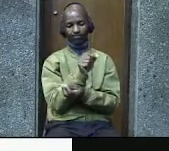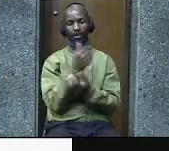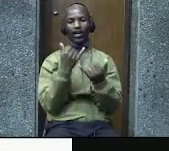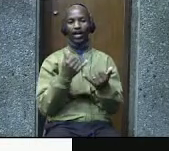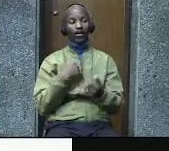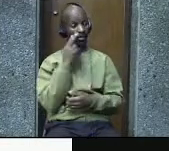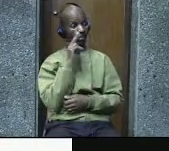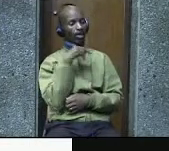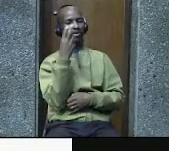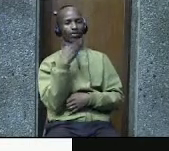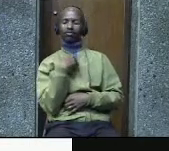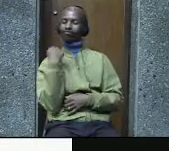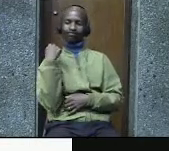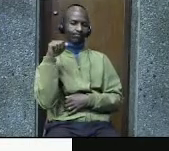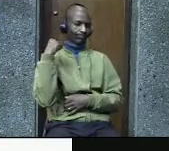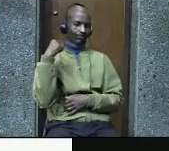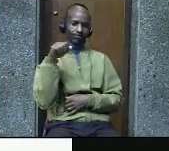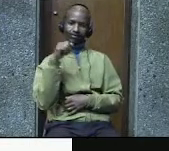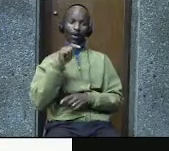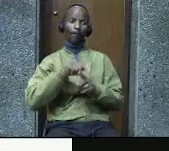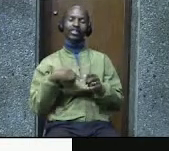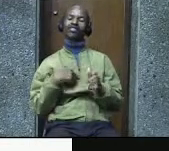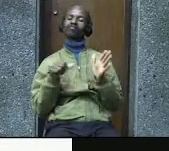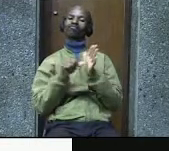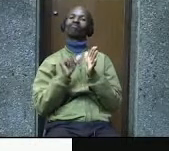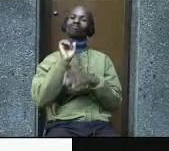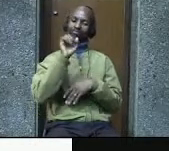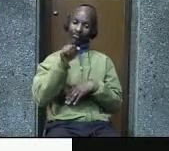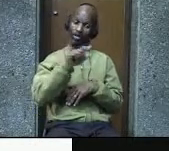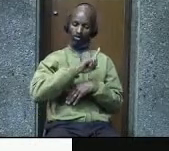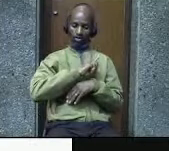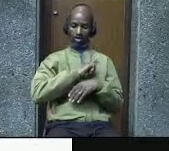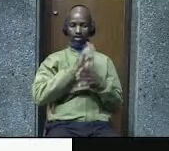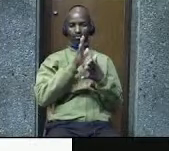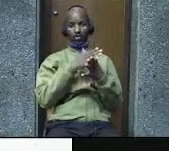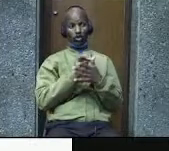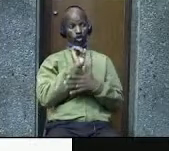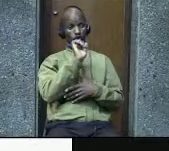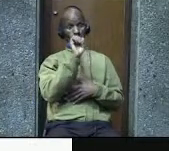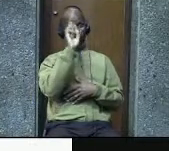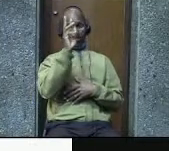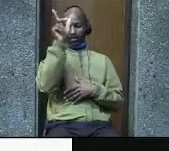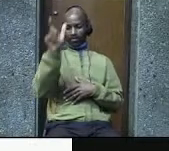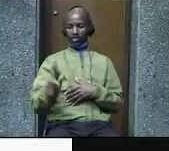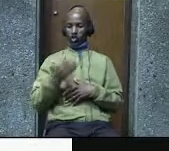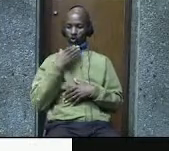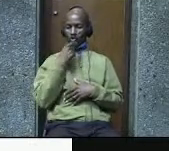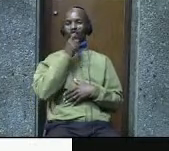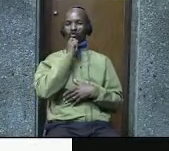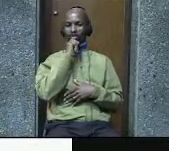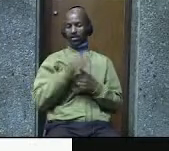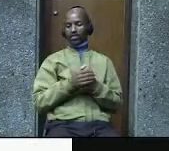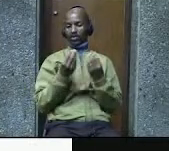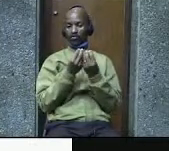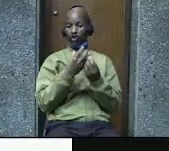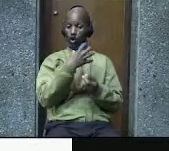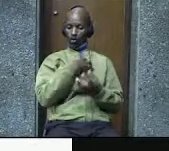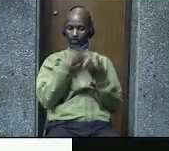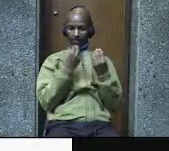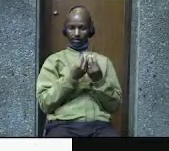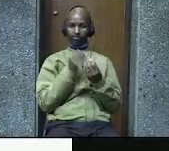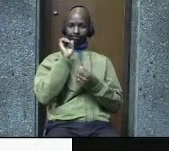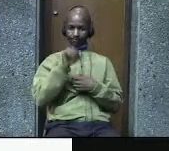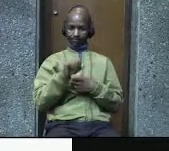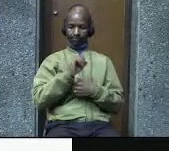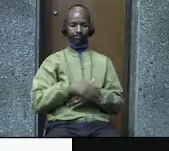I see people are shaking heads, but it's common sense, because you'll be the one using that property for your own benefit.